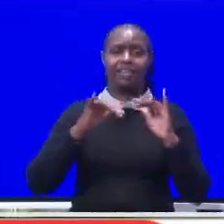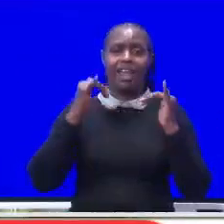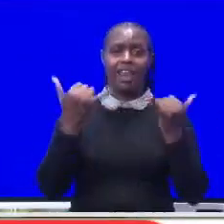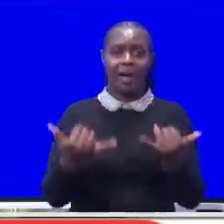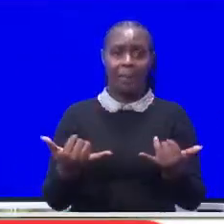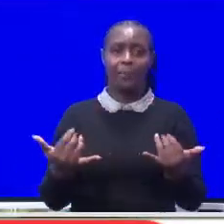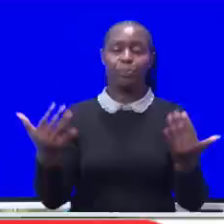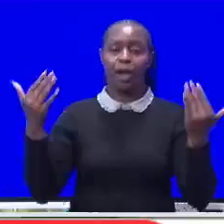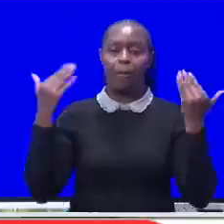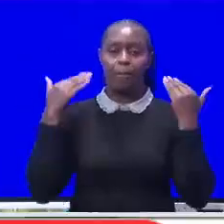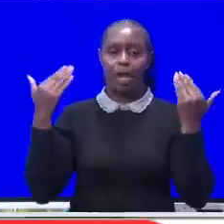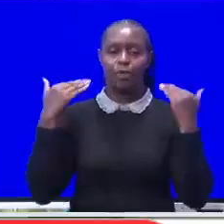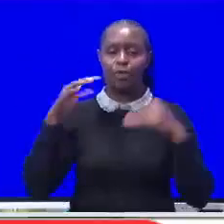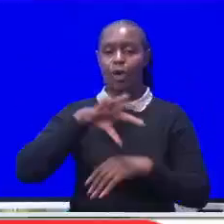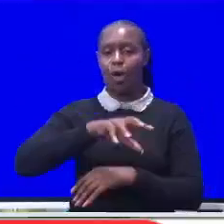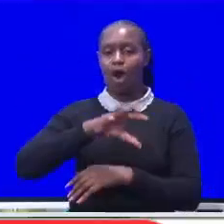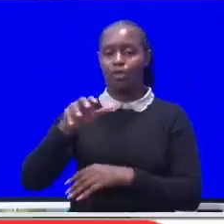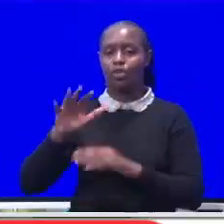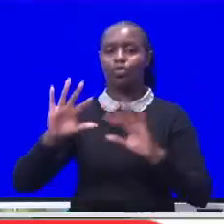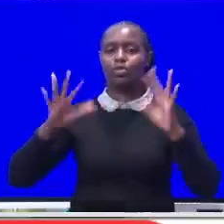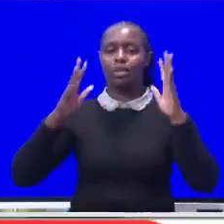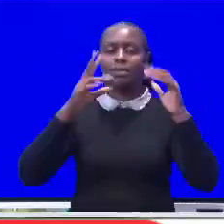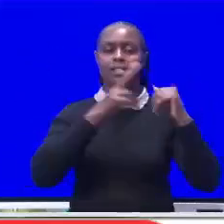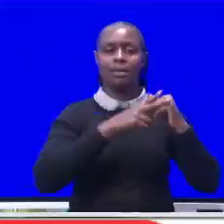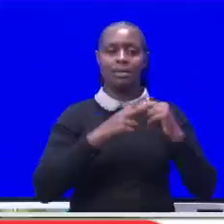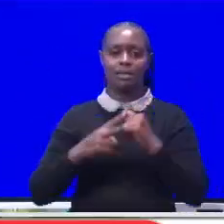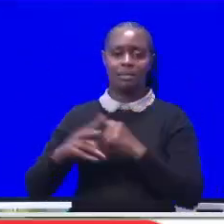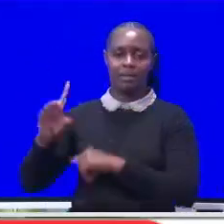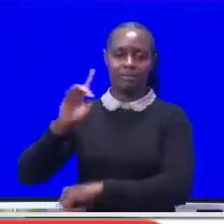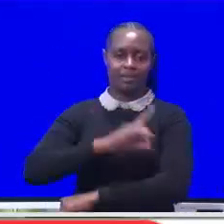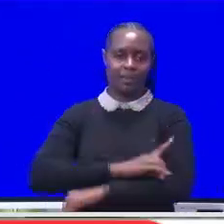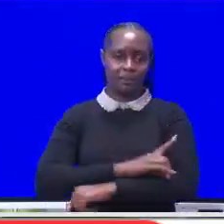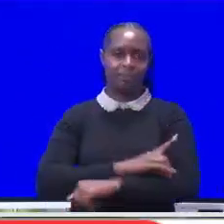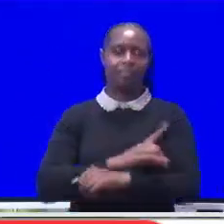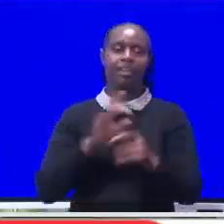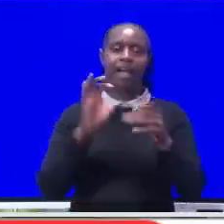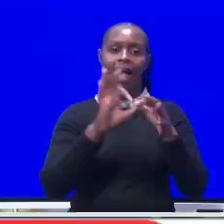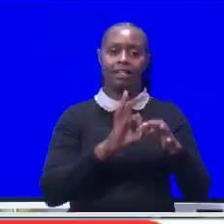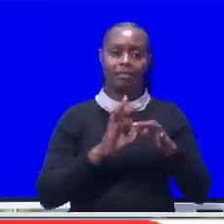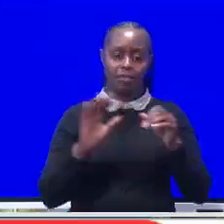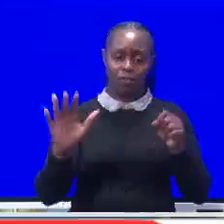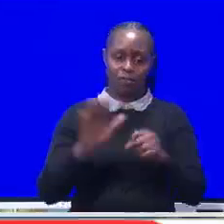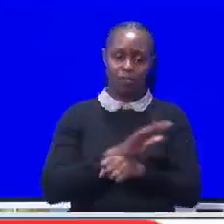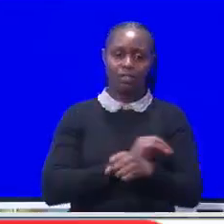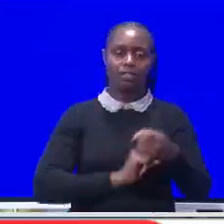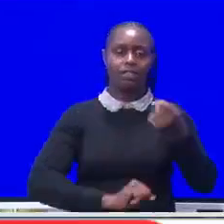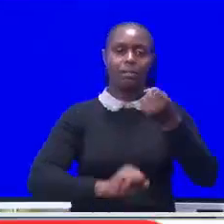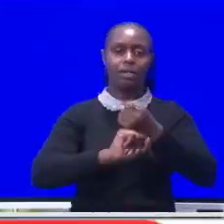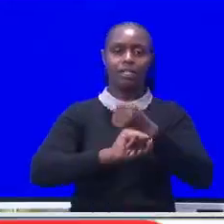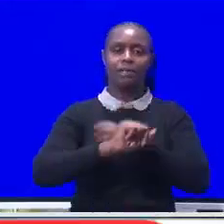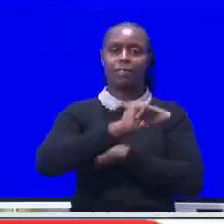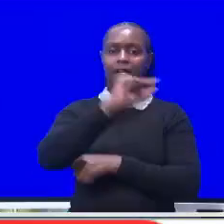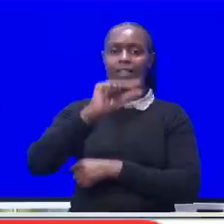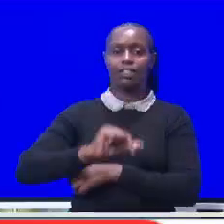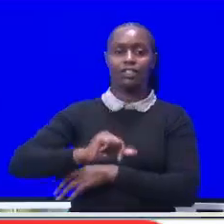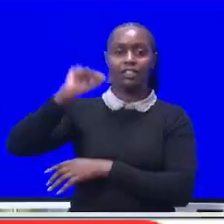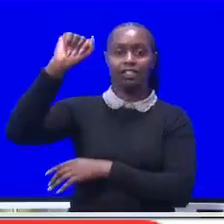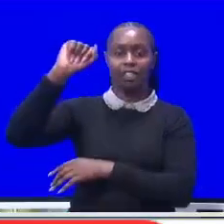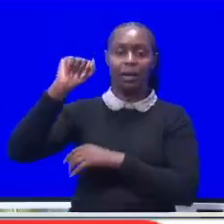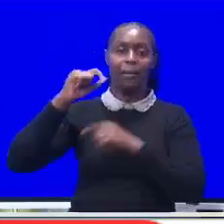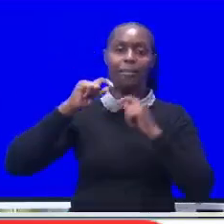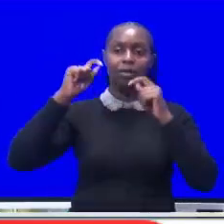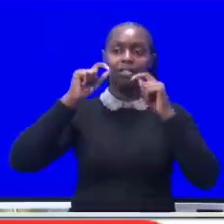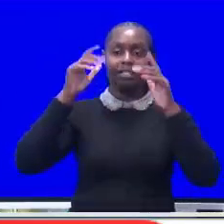to commemorate Sabasaba Day said that the Azimio coalition fully supported the Gen Z protesters who have been